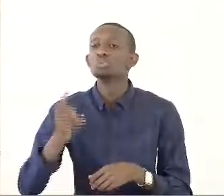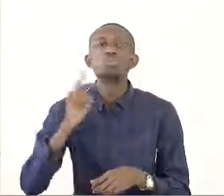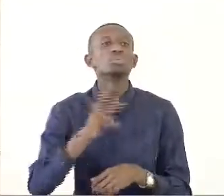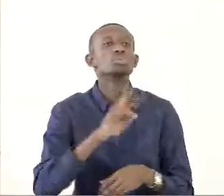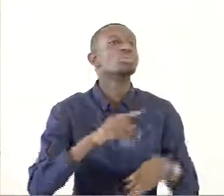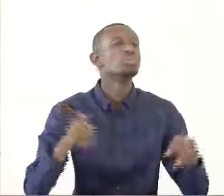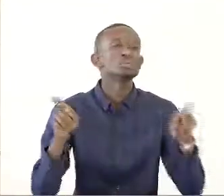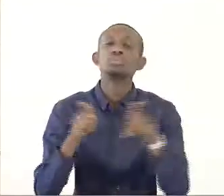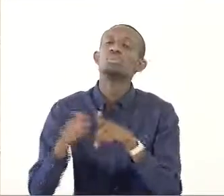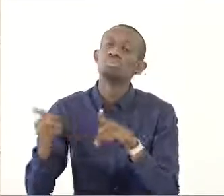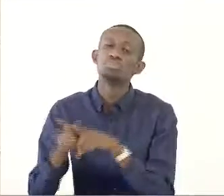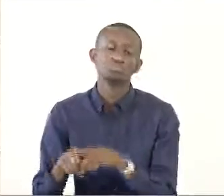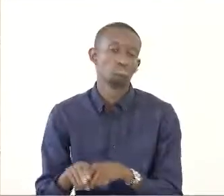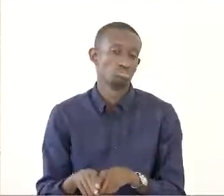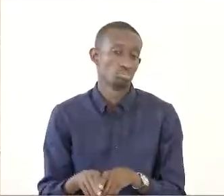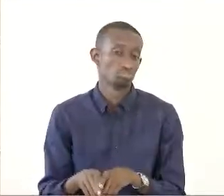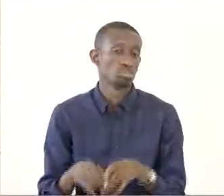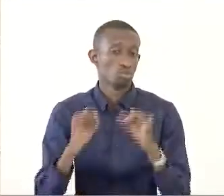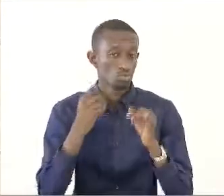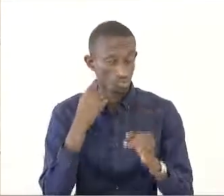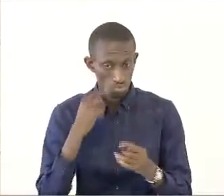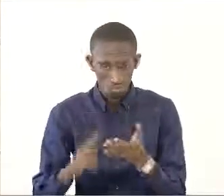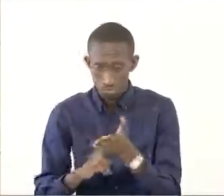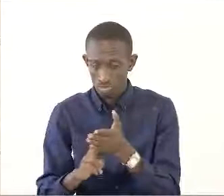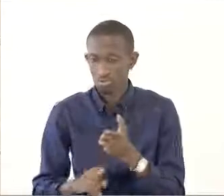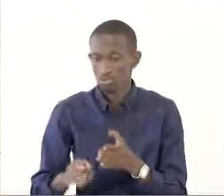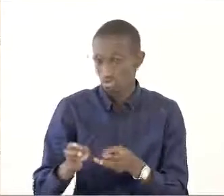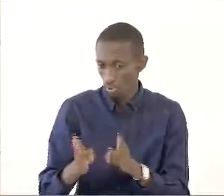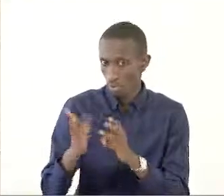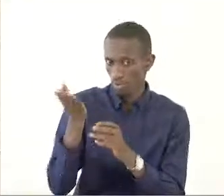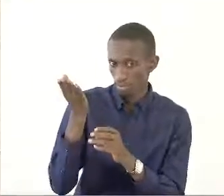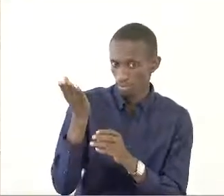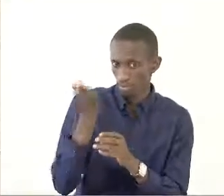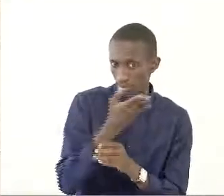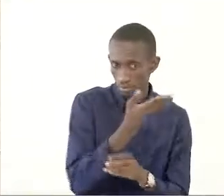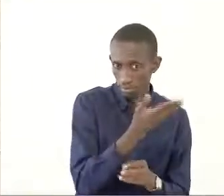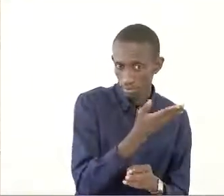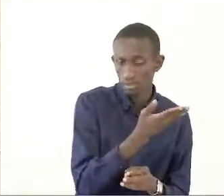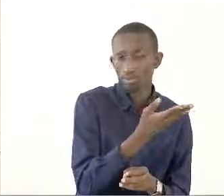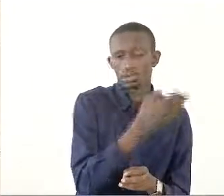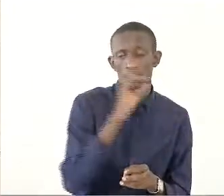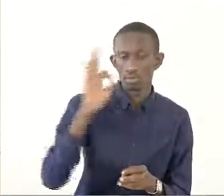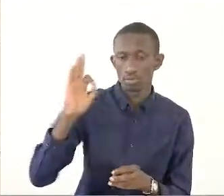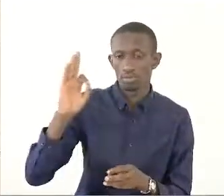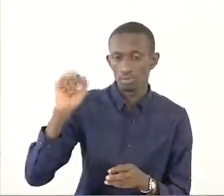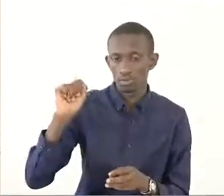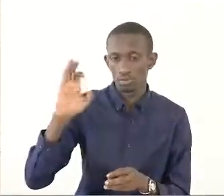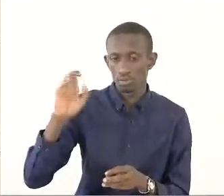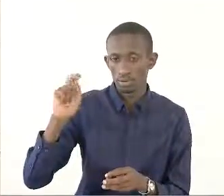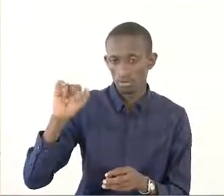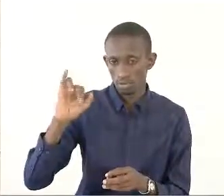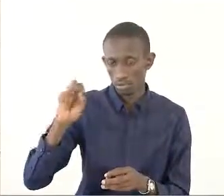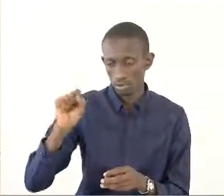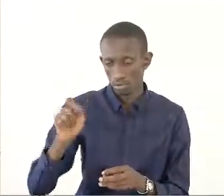what? If you use the factorization method. It means we've been so correct with the first answer we